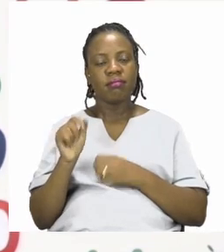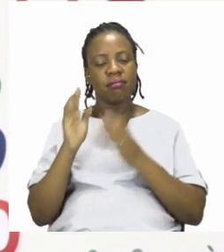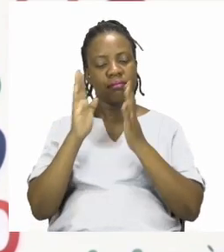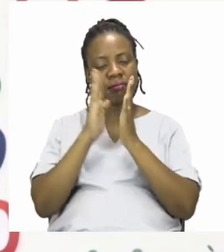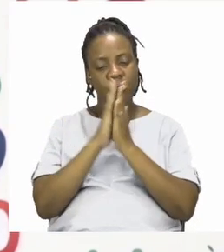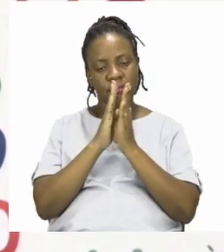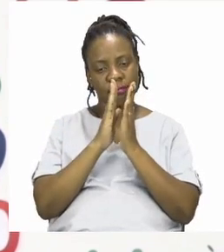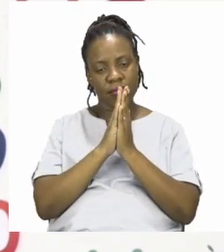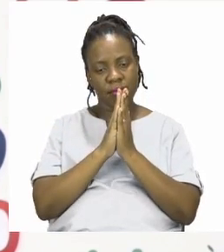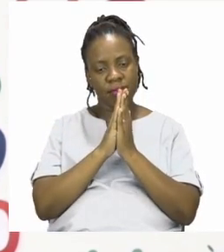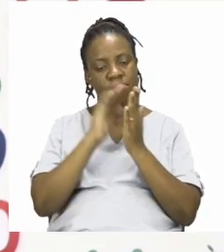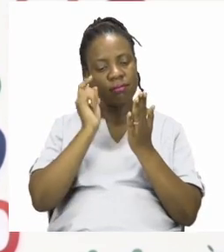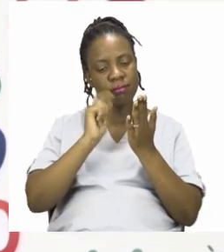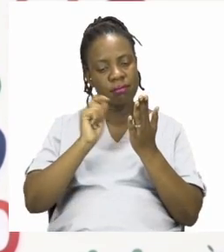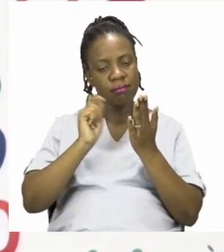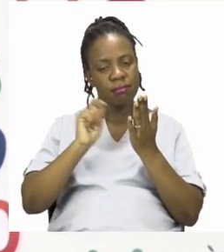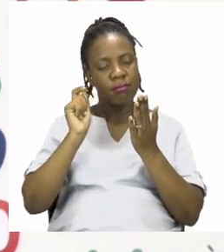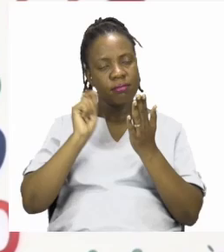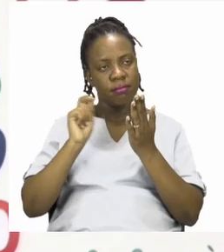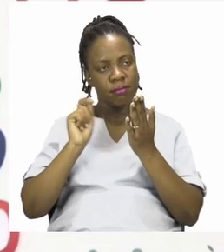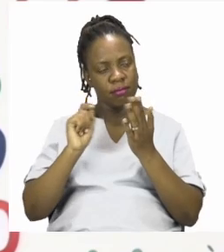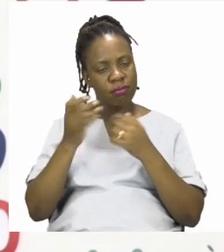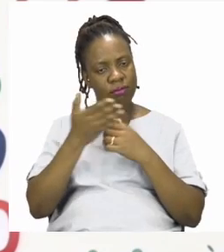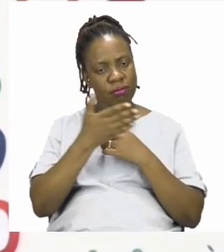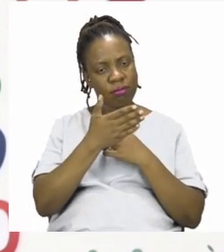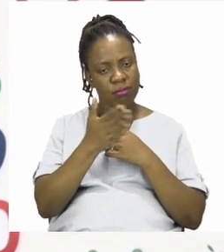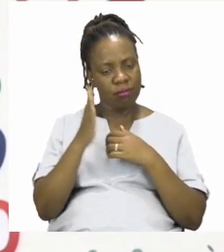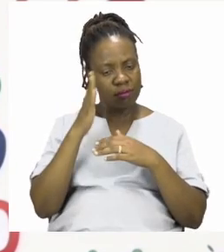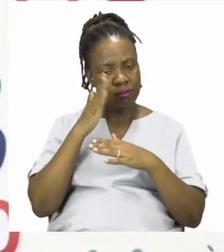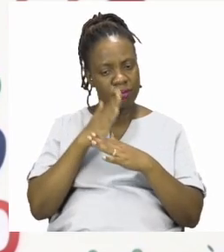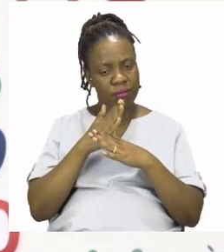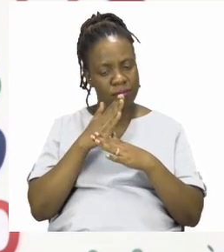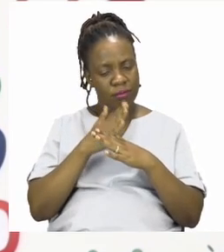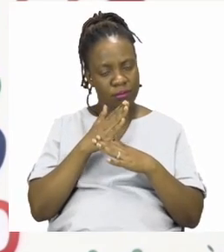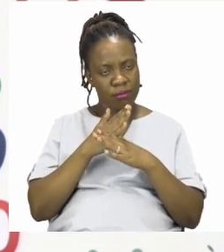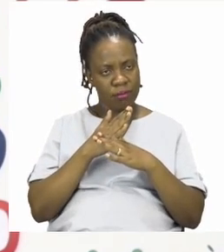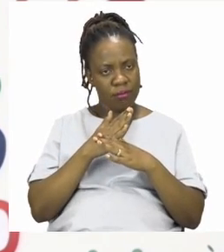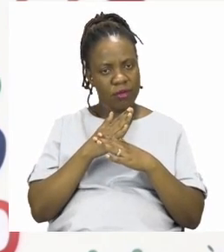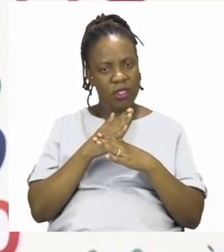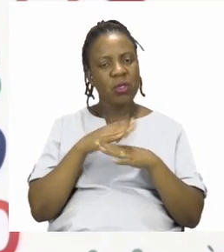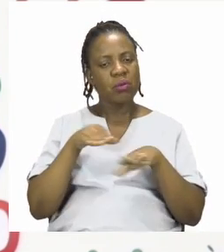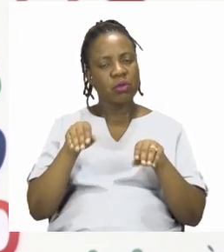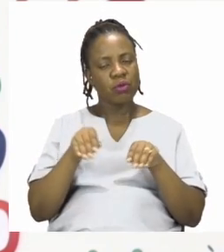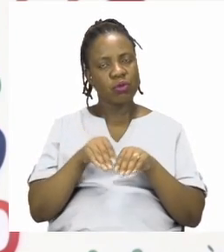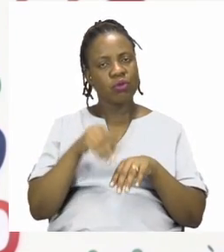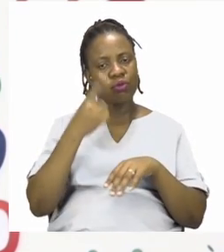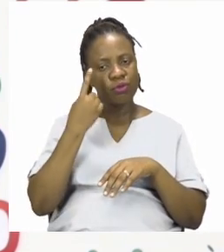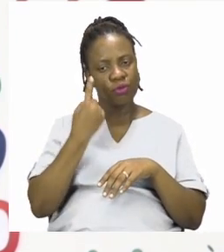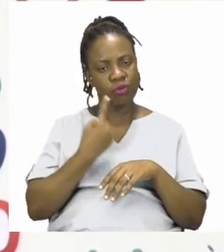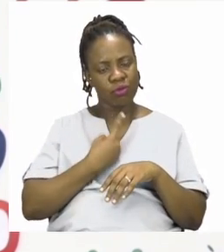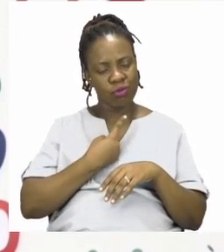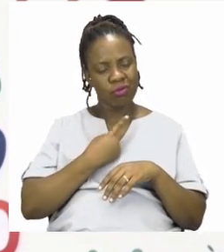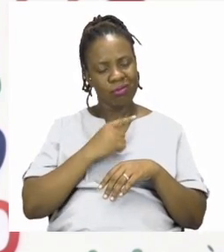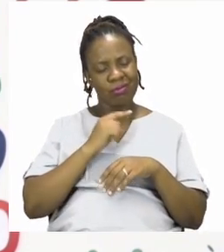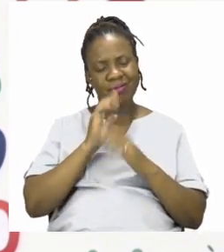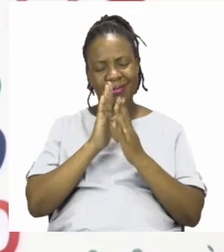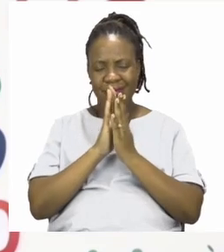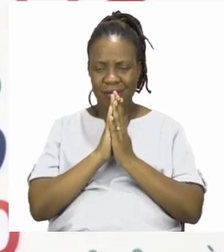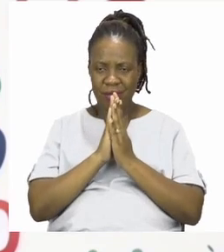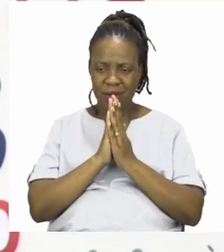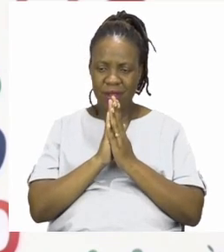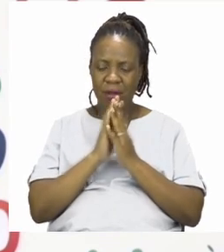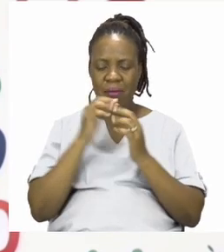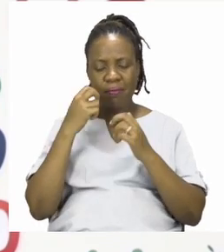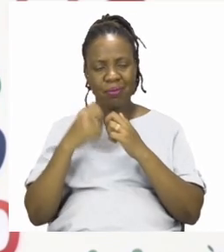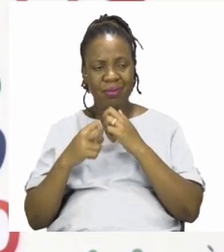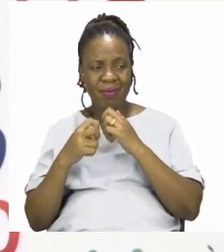your activities. Now I want you to try and do it on your own first, but if you have a problem, you can always ask a